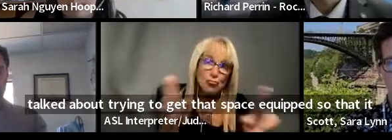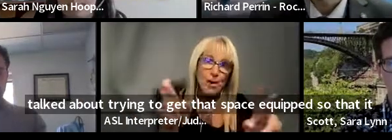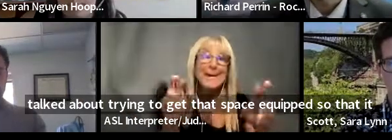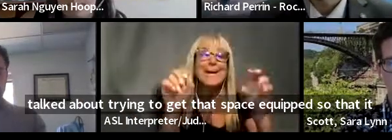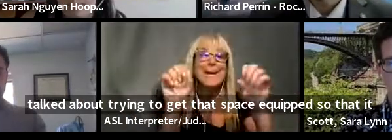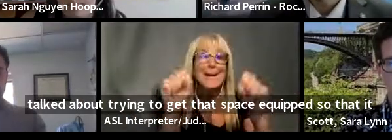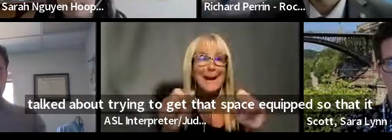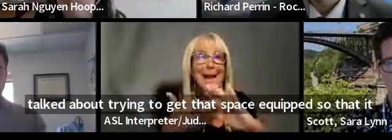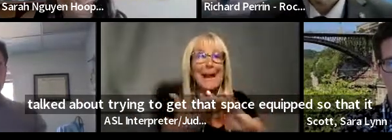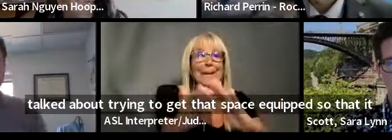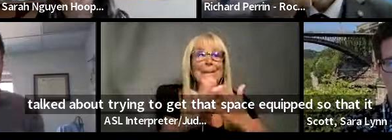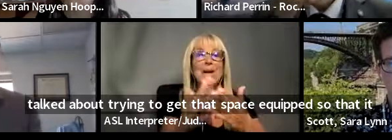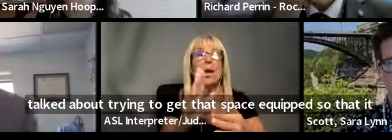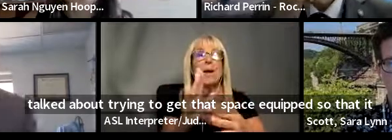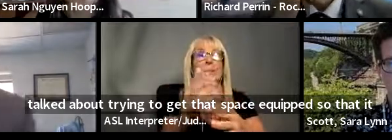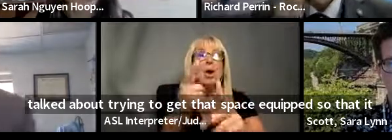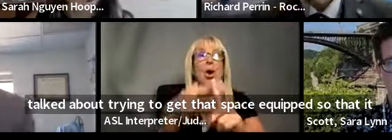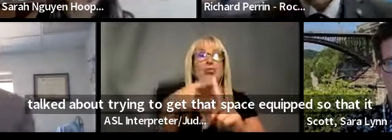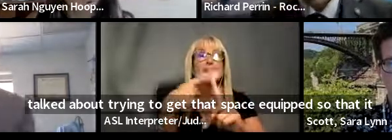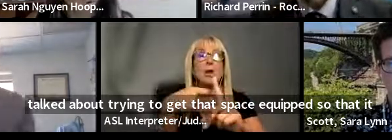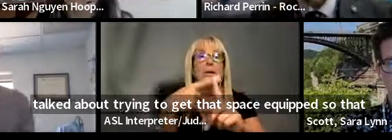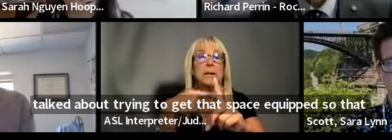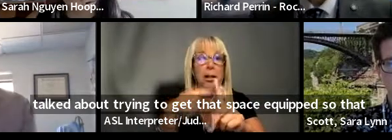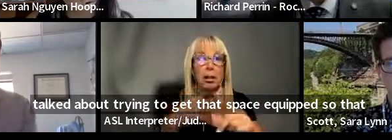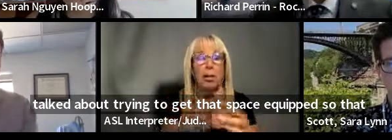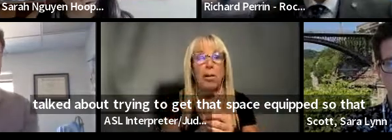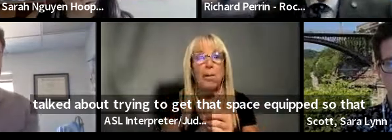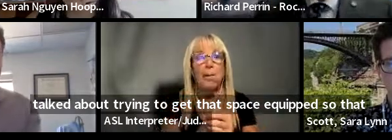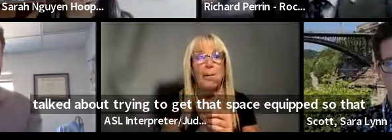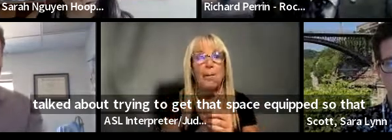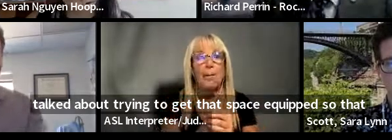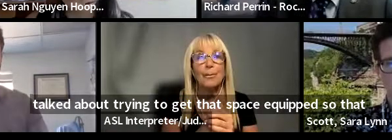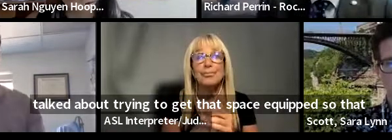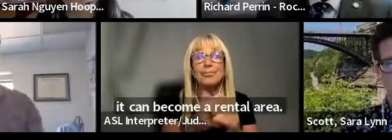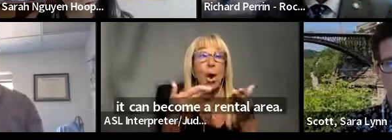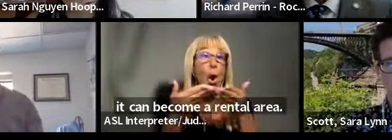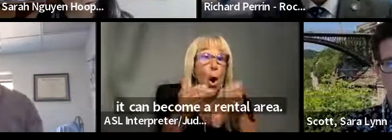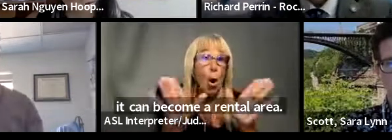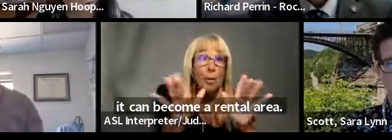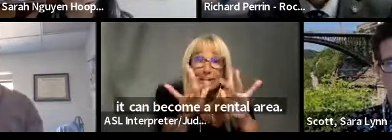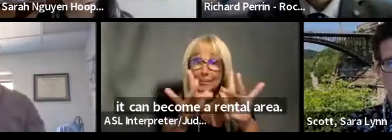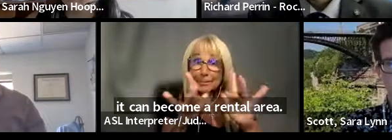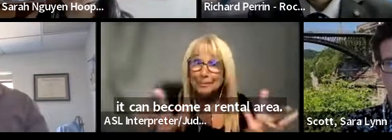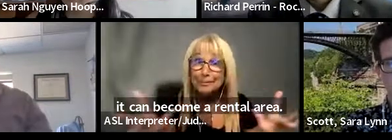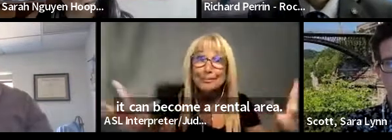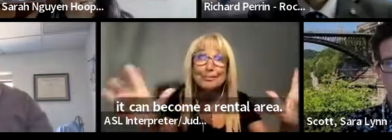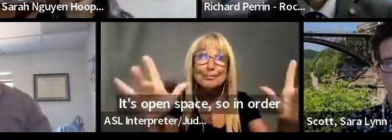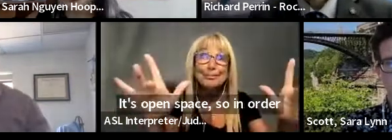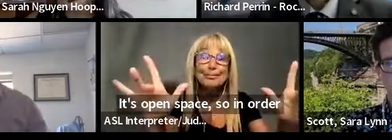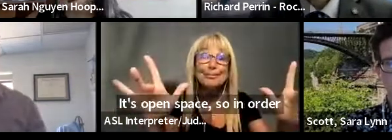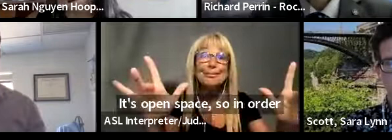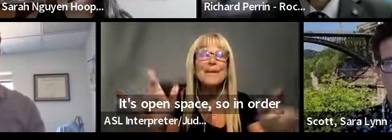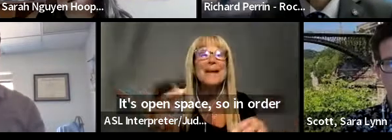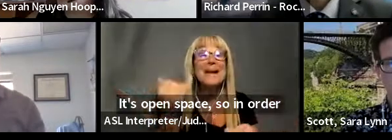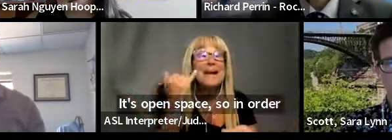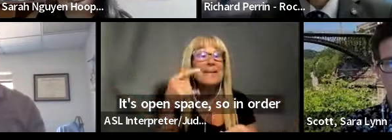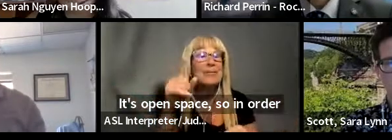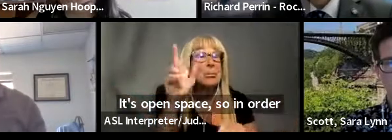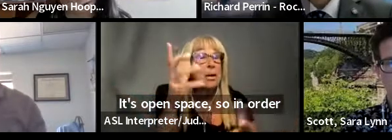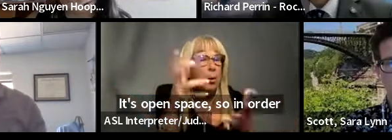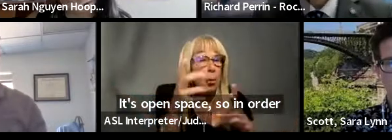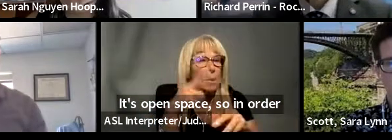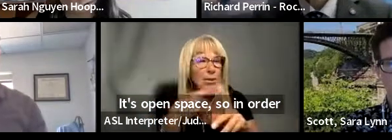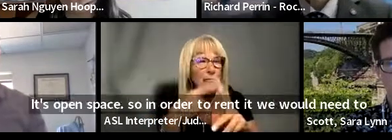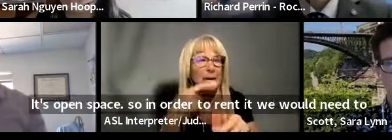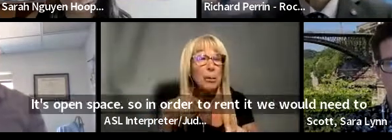a rental area. It's open space. So in order to rent it, we would need to do some work